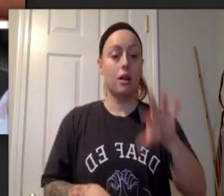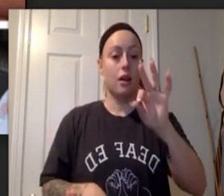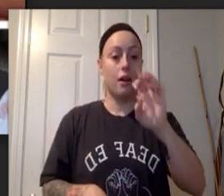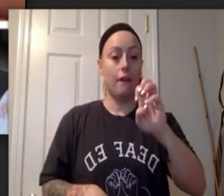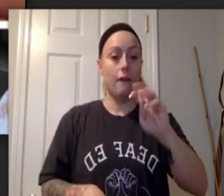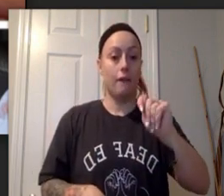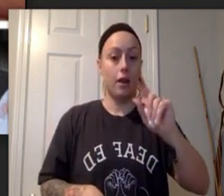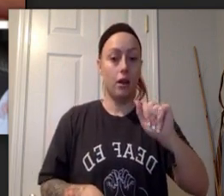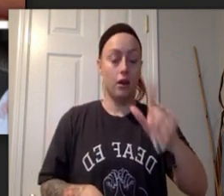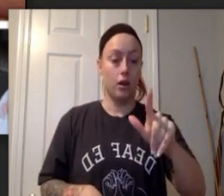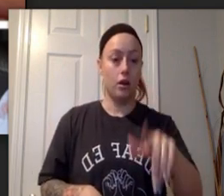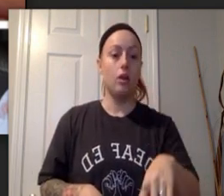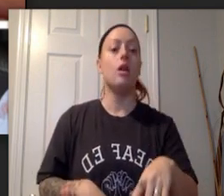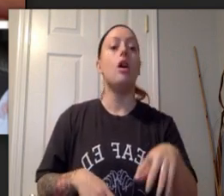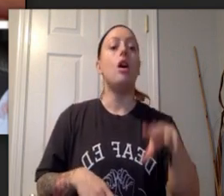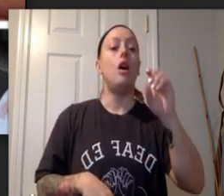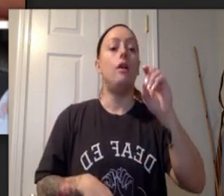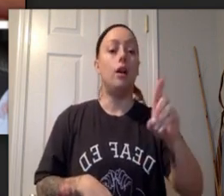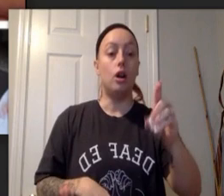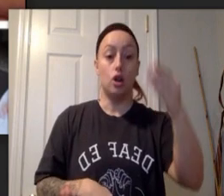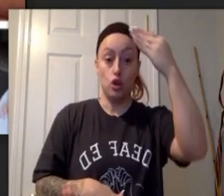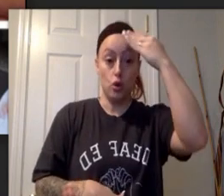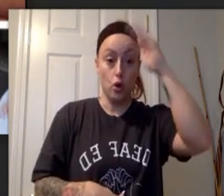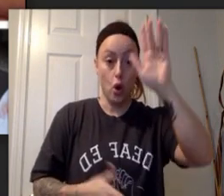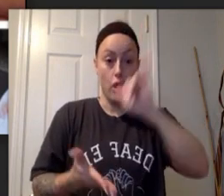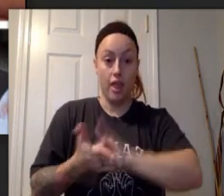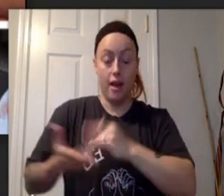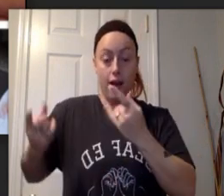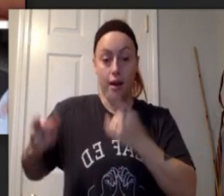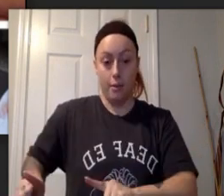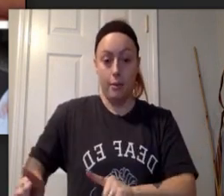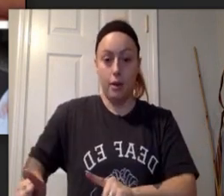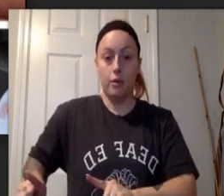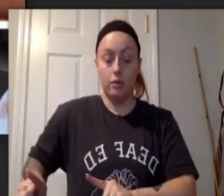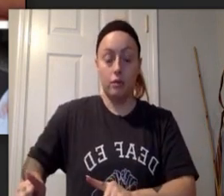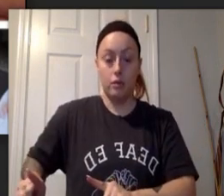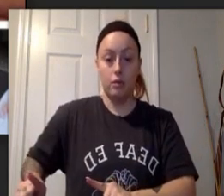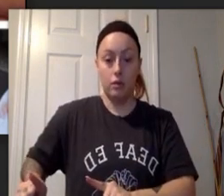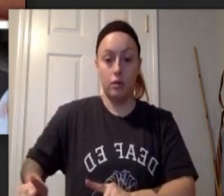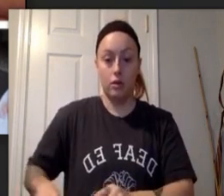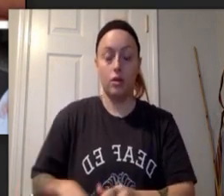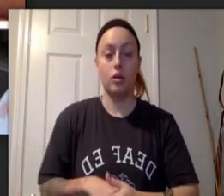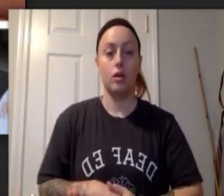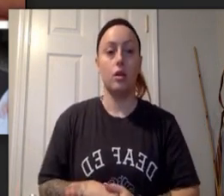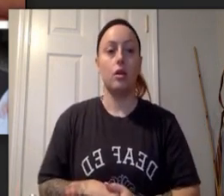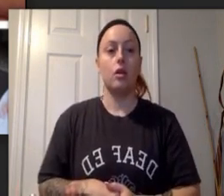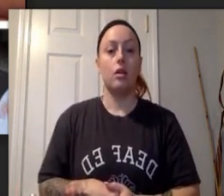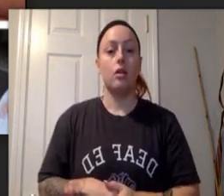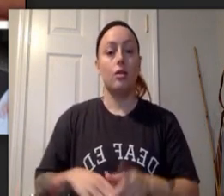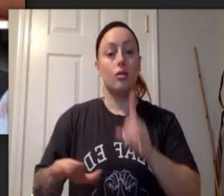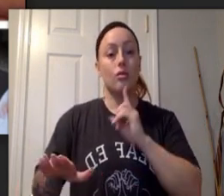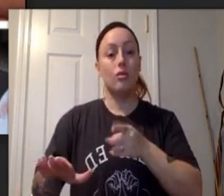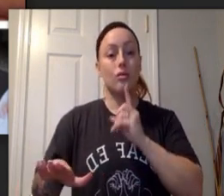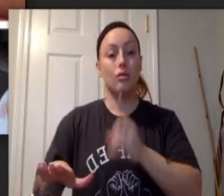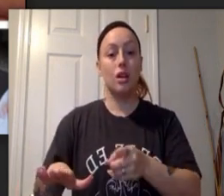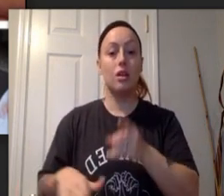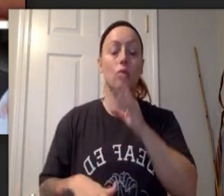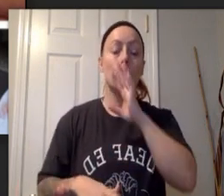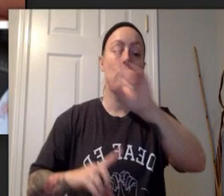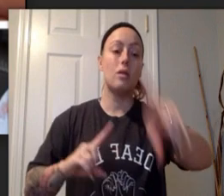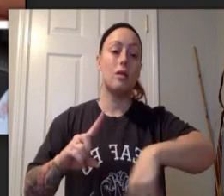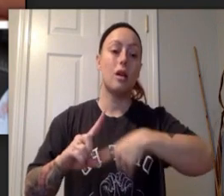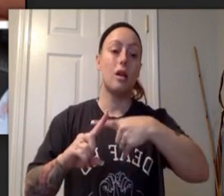they themselves probably do not know that that's what's happening. A good moment to point out that really we're talking about